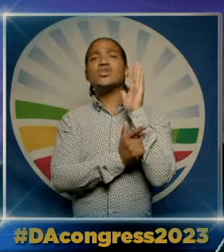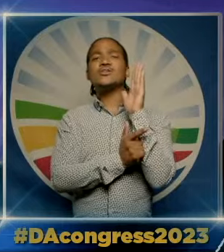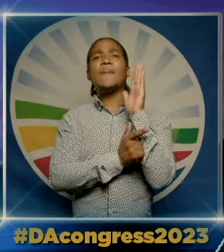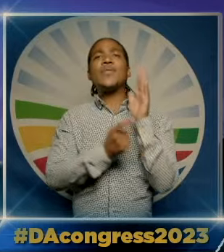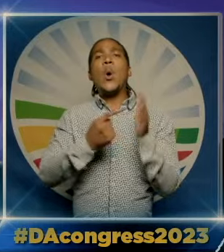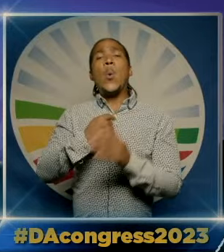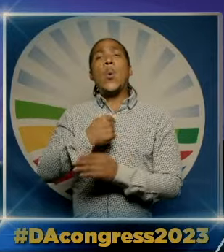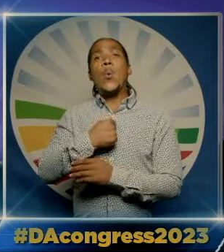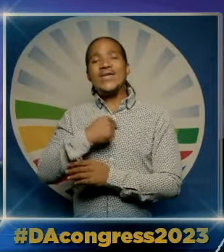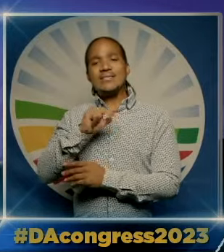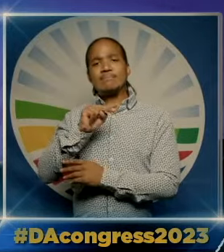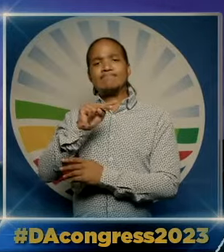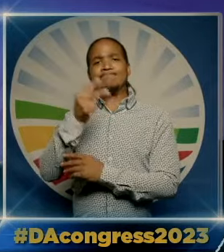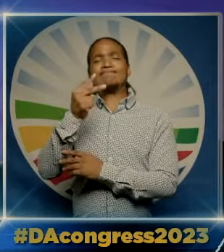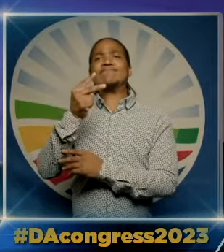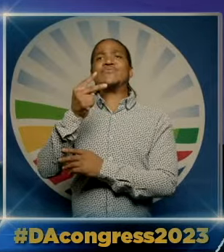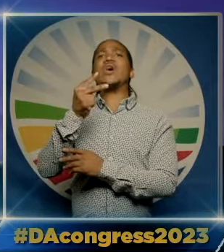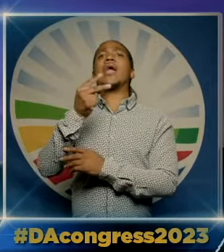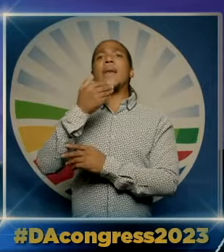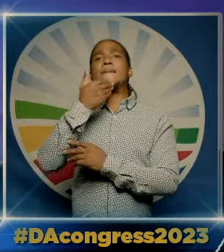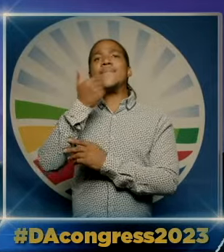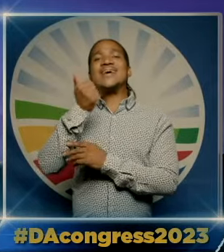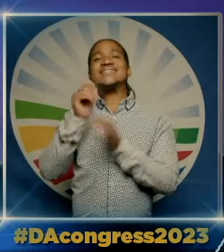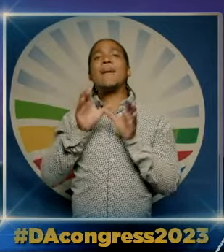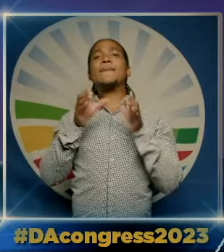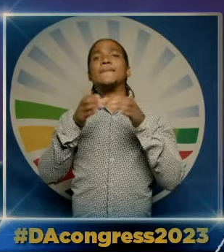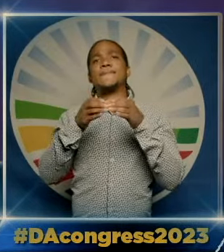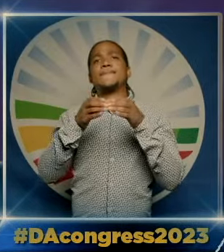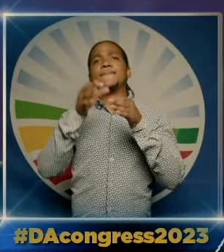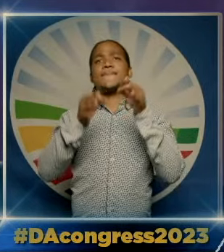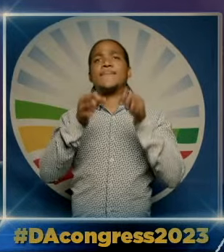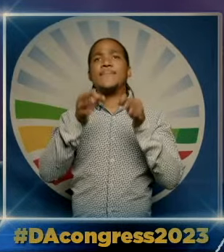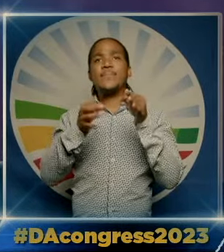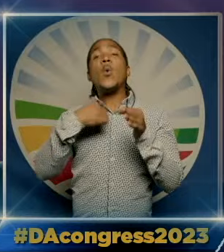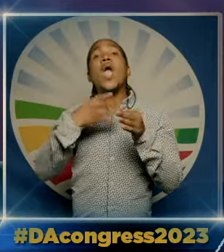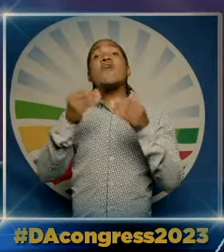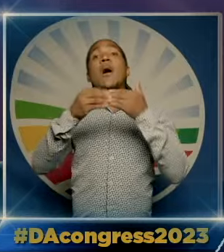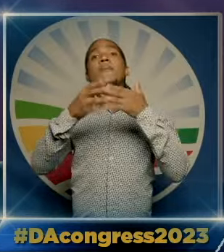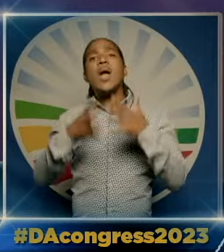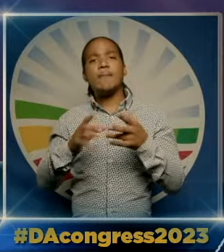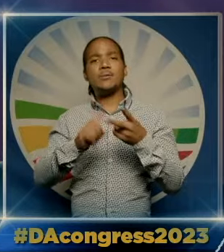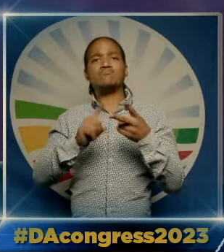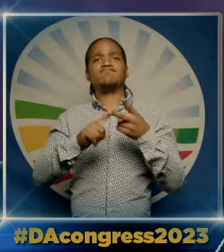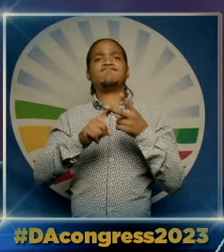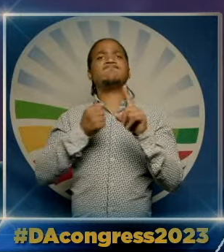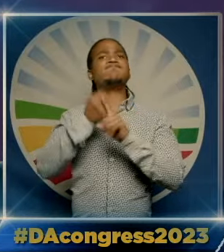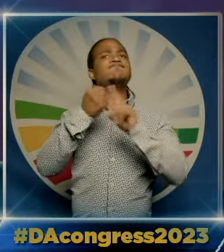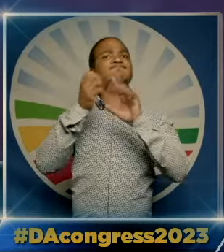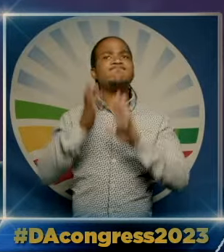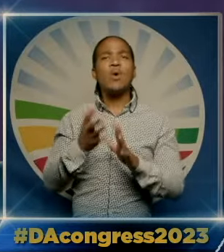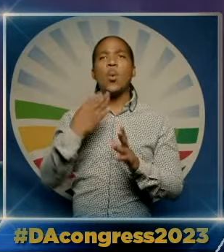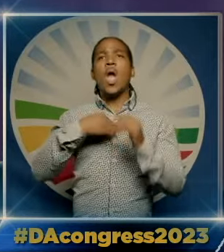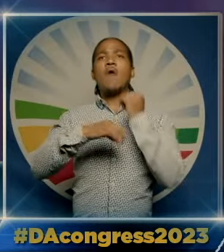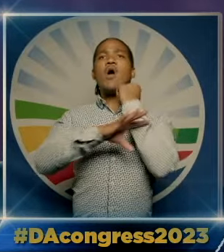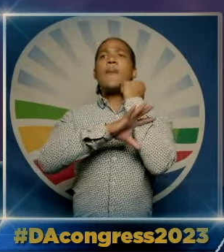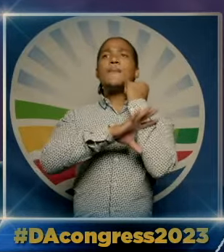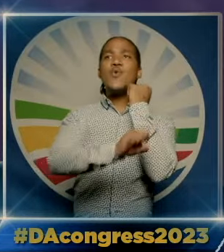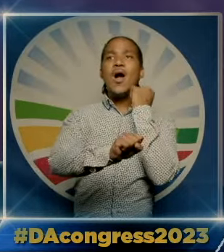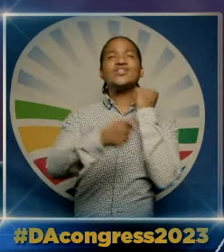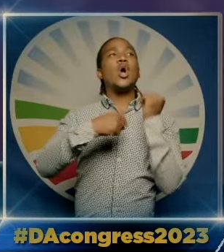biggest party in this country, we also have members. Yeah. We have activists. Yeah. We have branches. Yes. And we